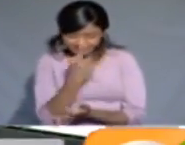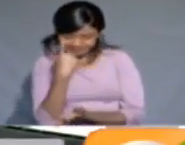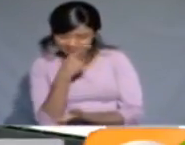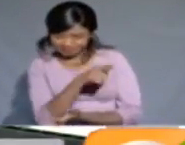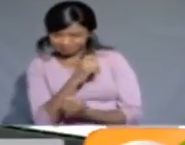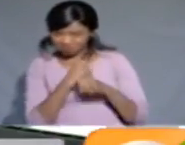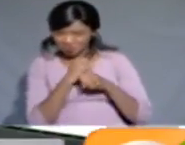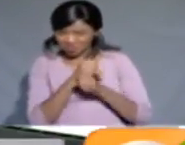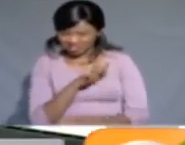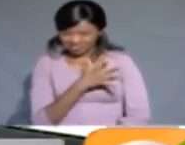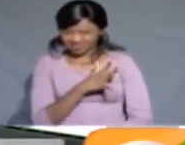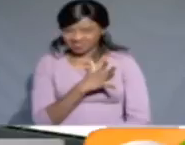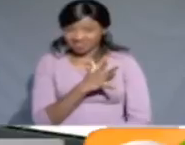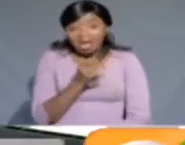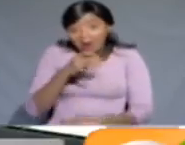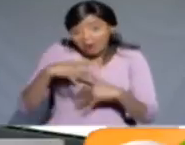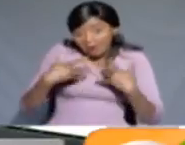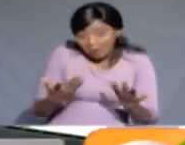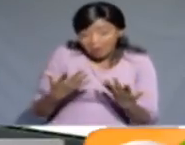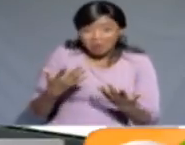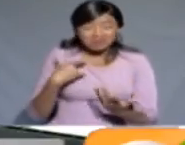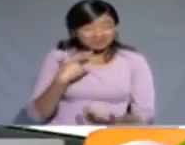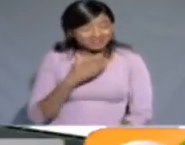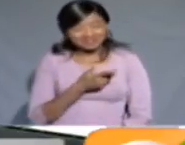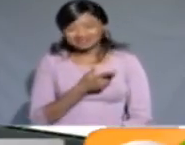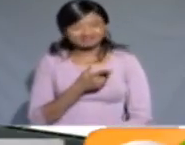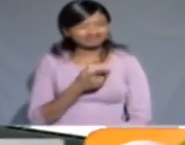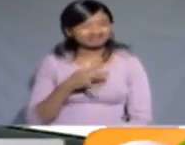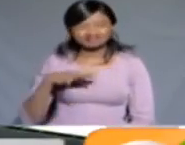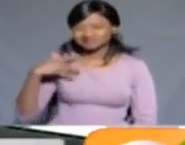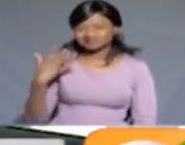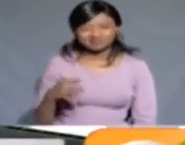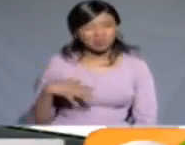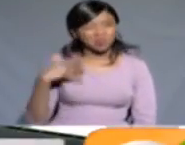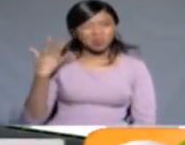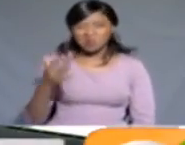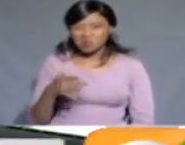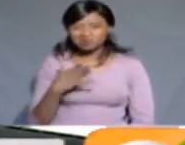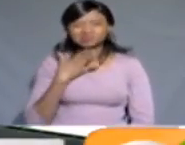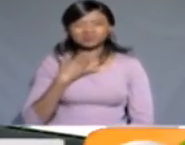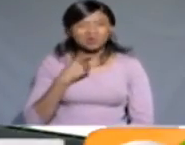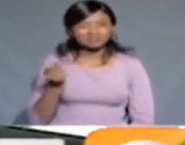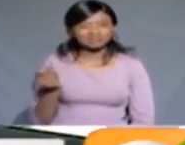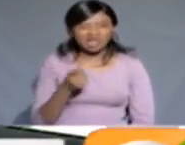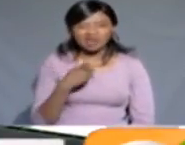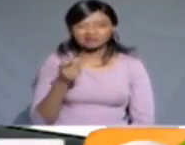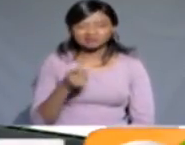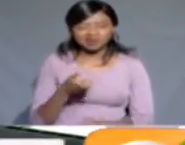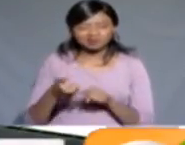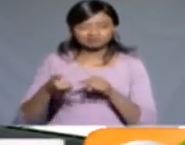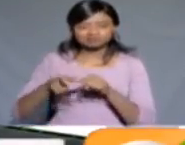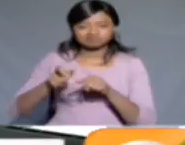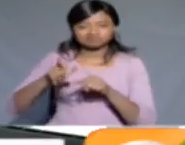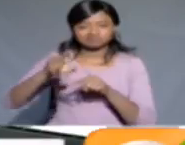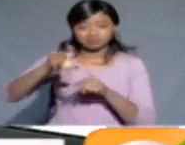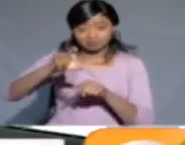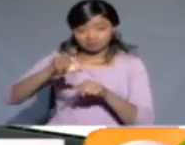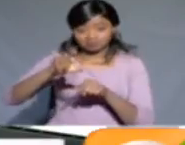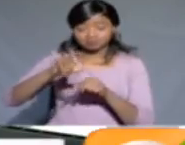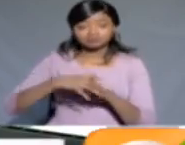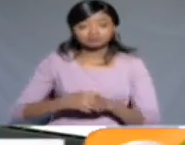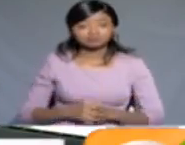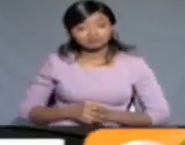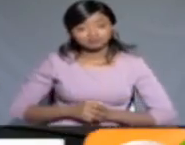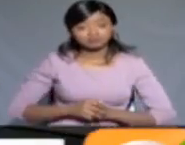their performance, or if you are displeased with their constant quest for increased perks. Now, we were just telling you about